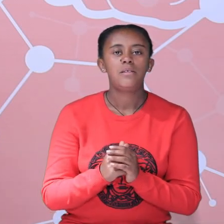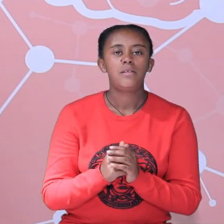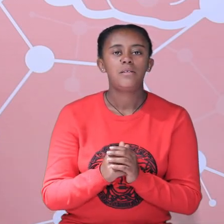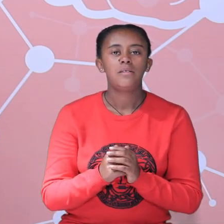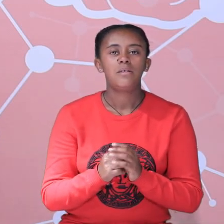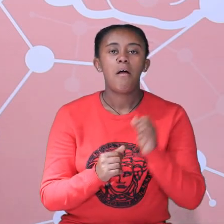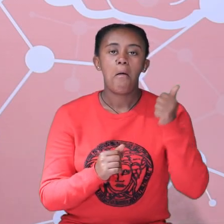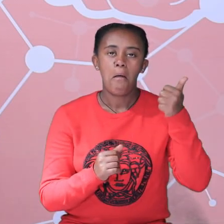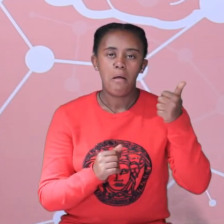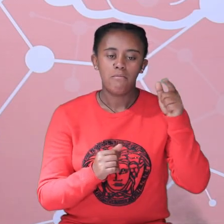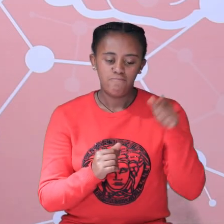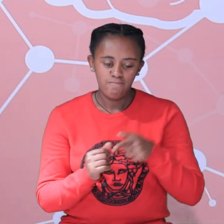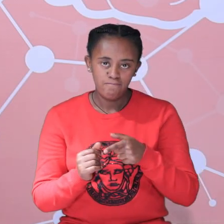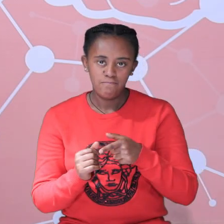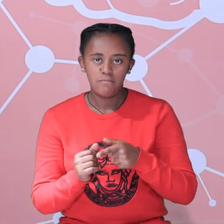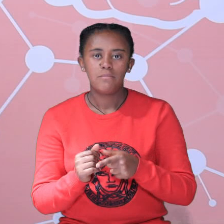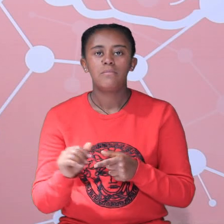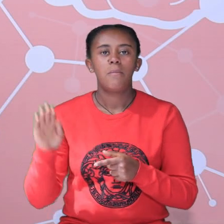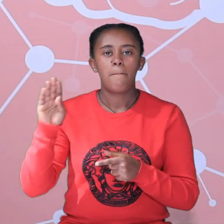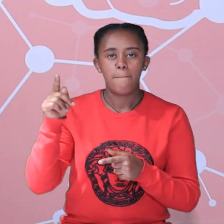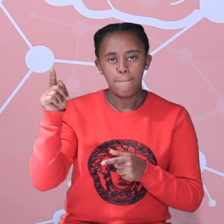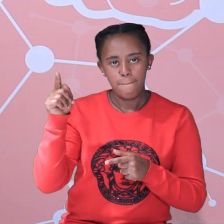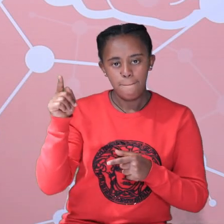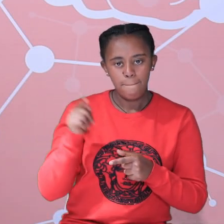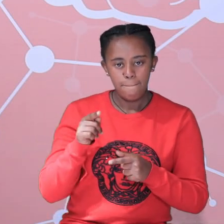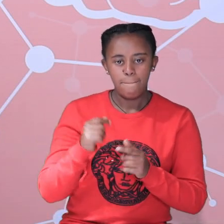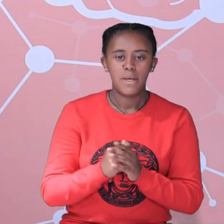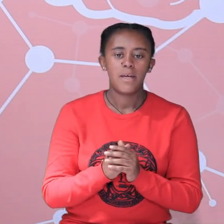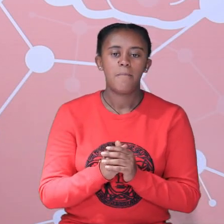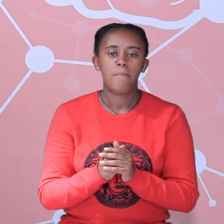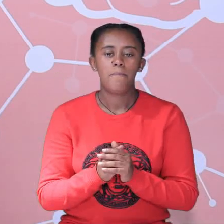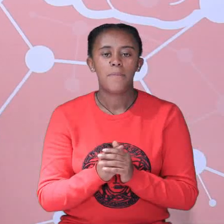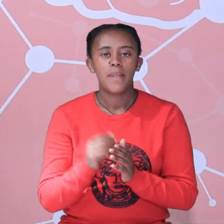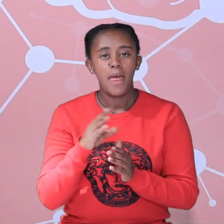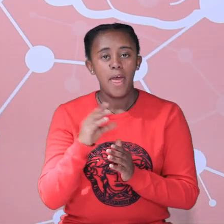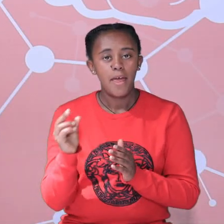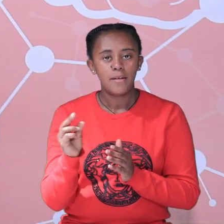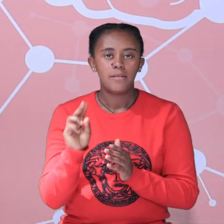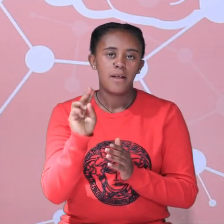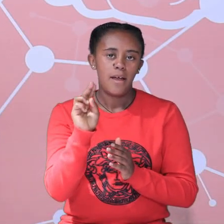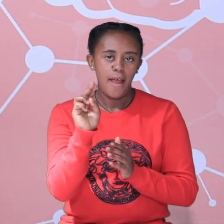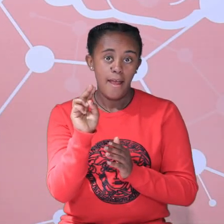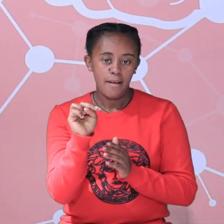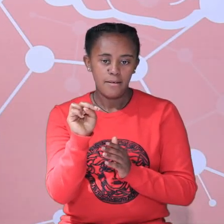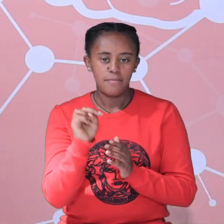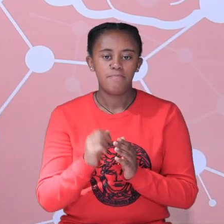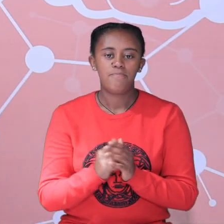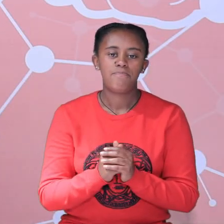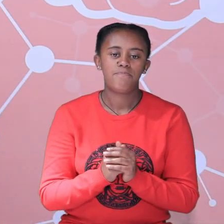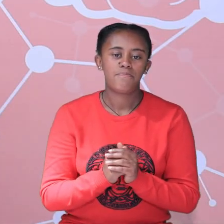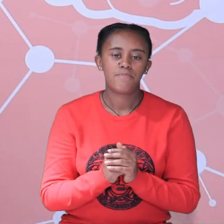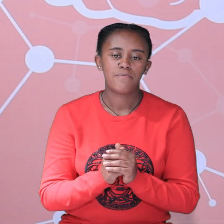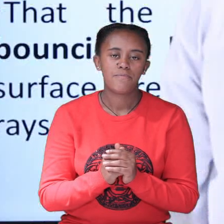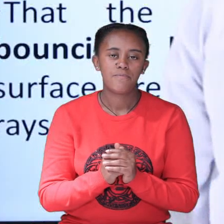A, B, and N, and also